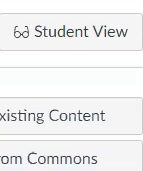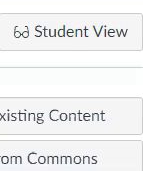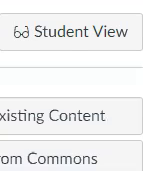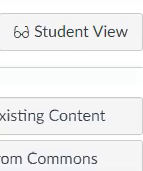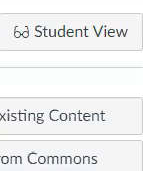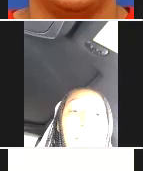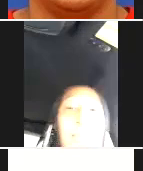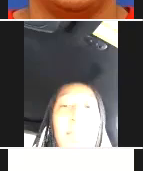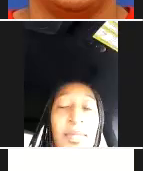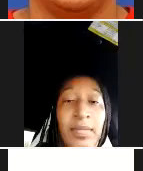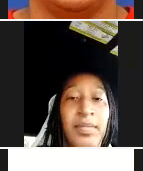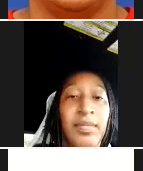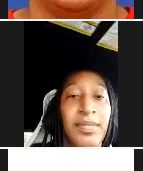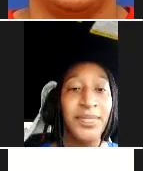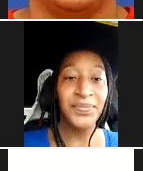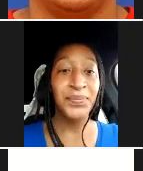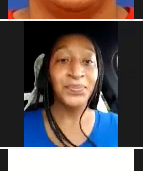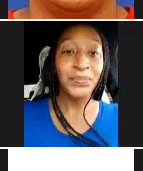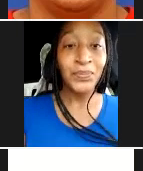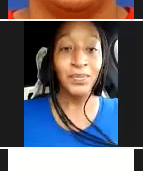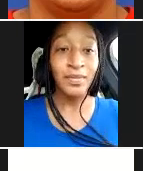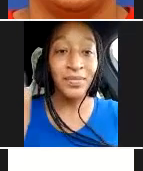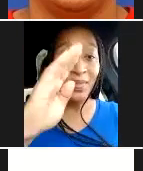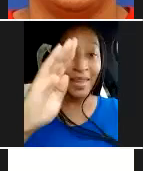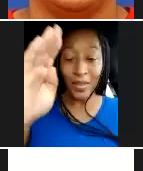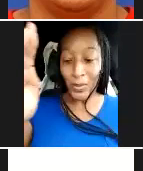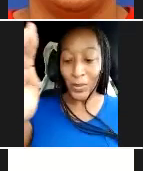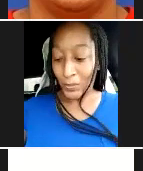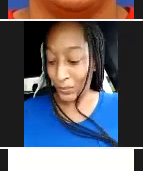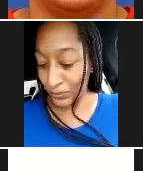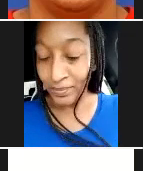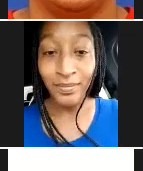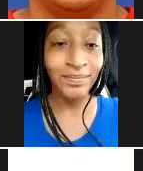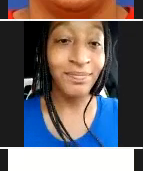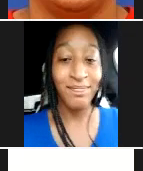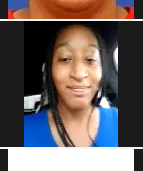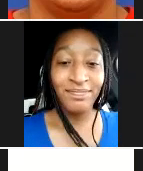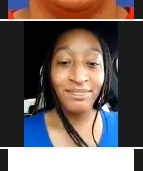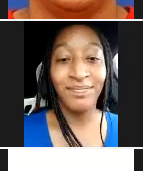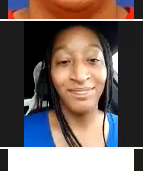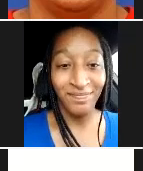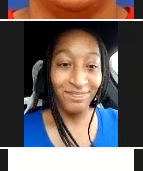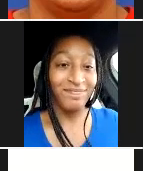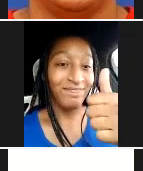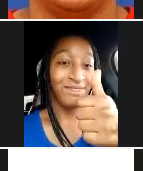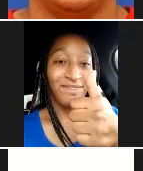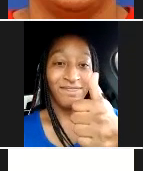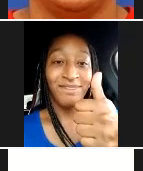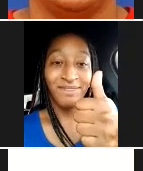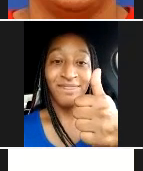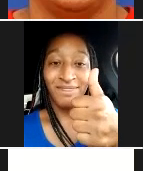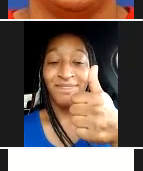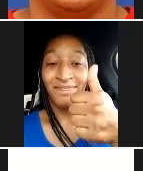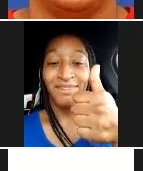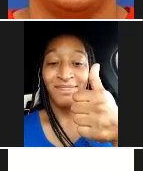Okay. So here we are at the course homepage. Somebody let me know you're seeing this. Just give me the thumbs up, if you